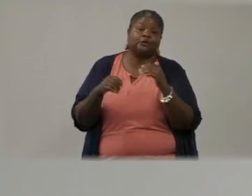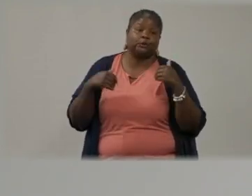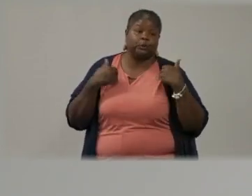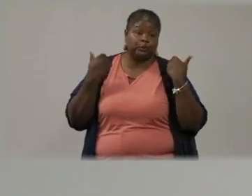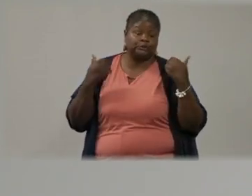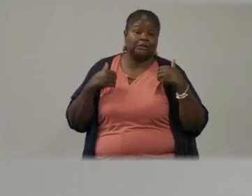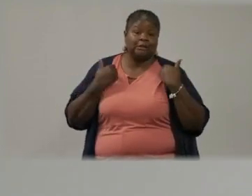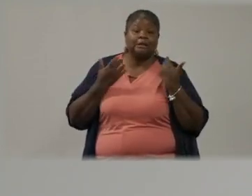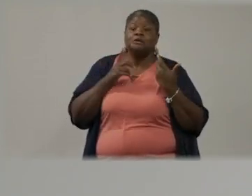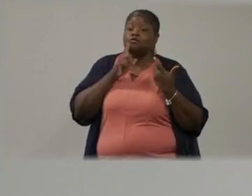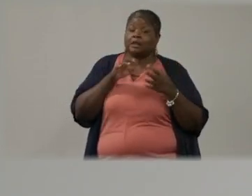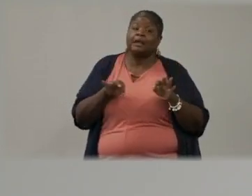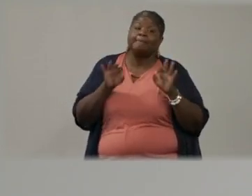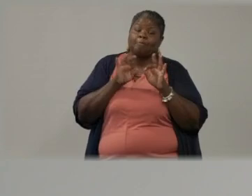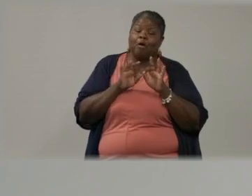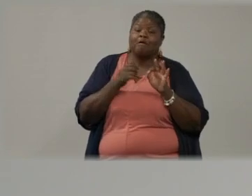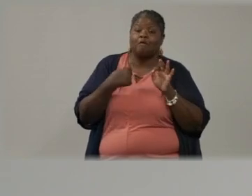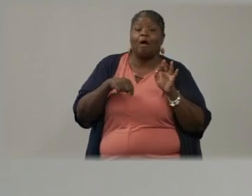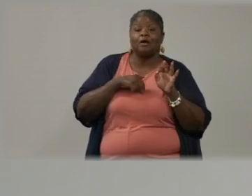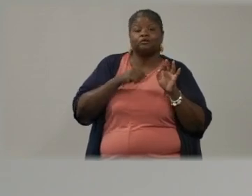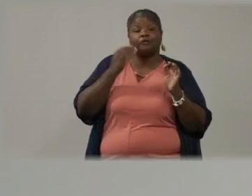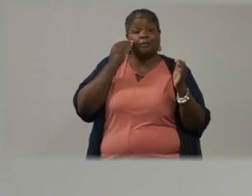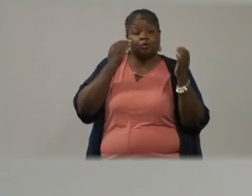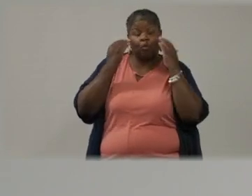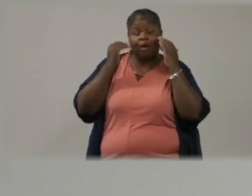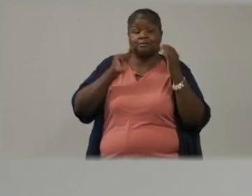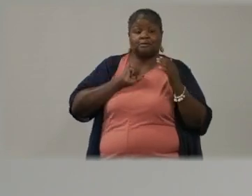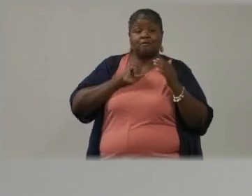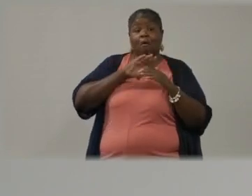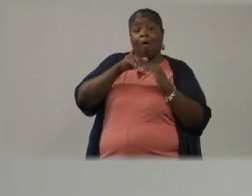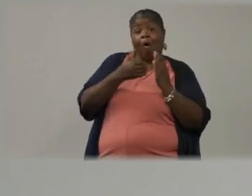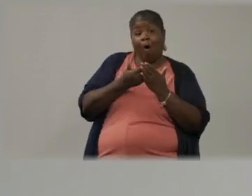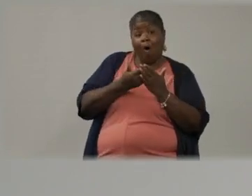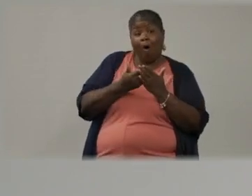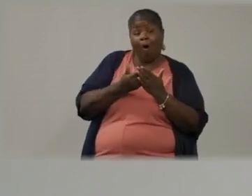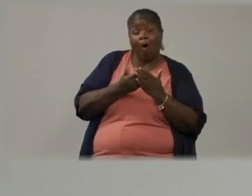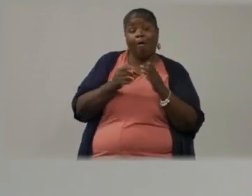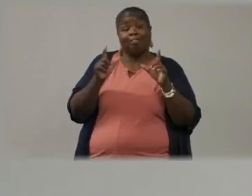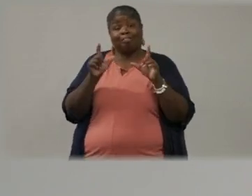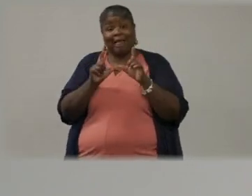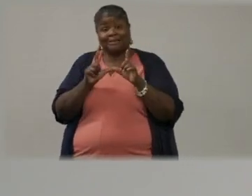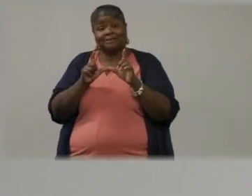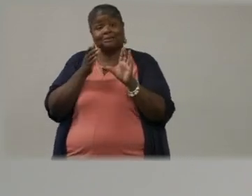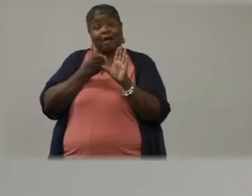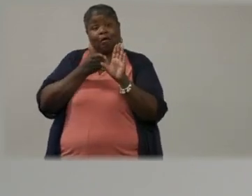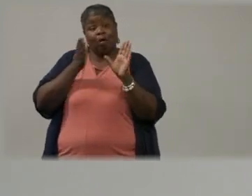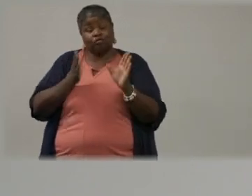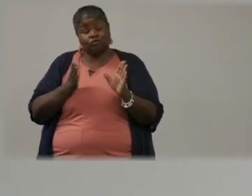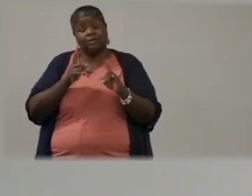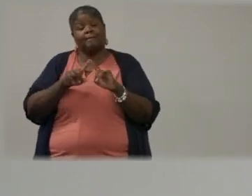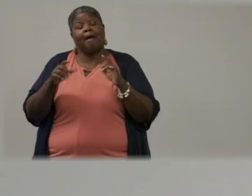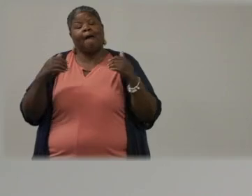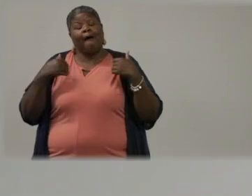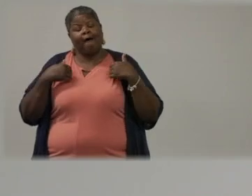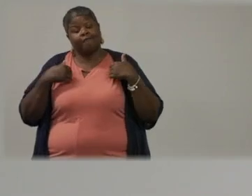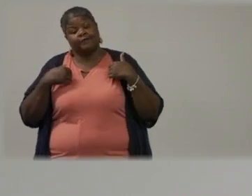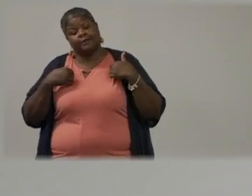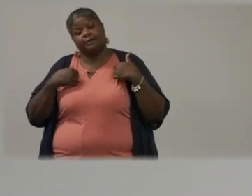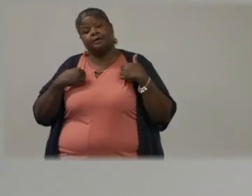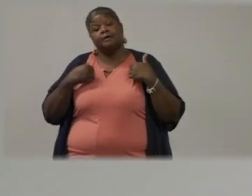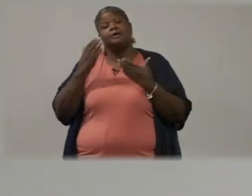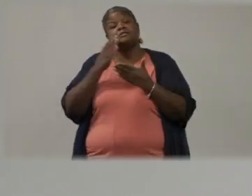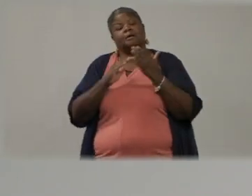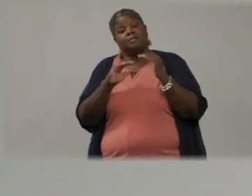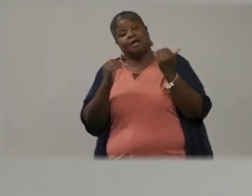really important for us to familiarize ourselves, not all be licensed psychologists, but certainly have some level